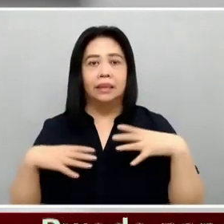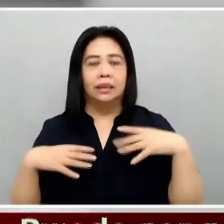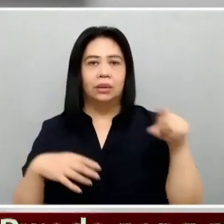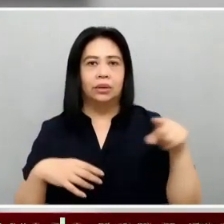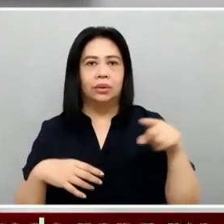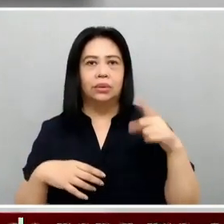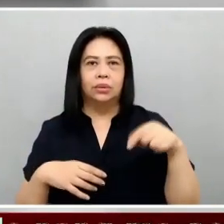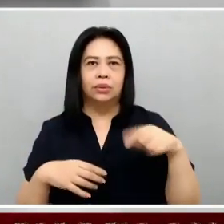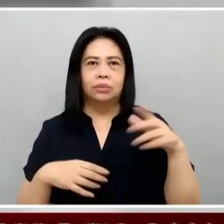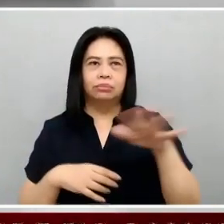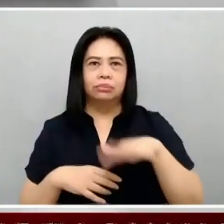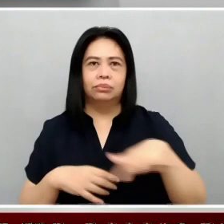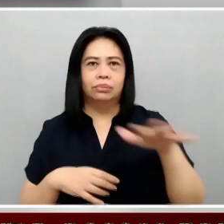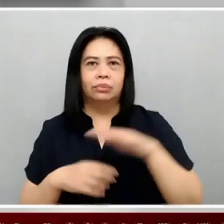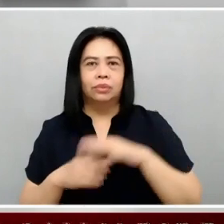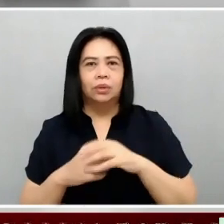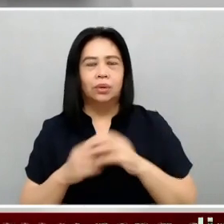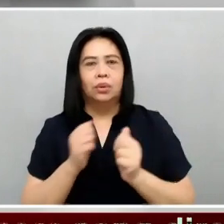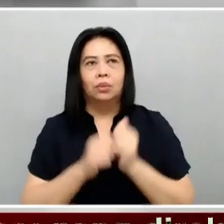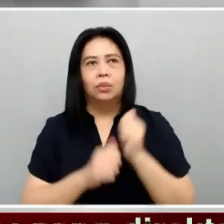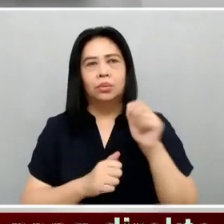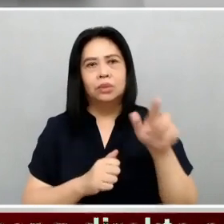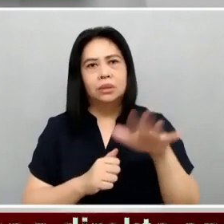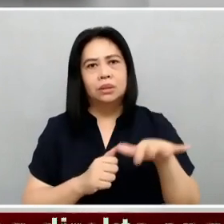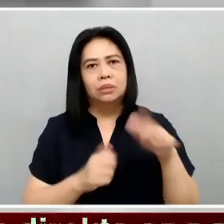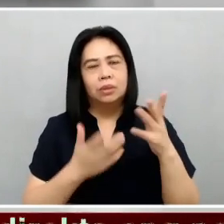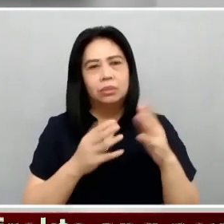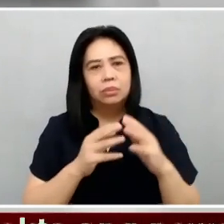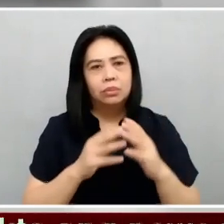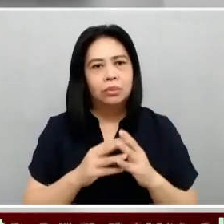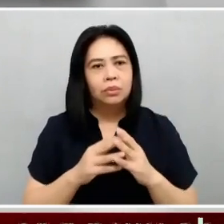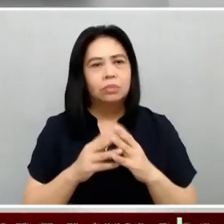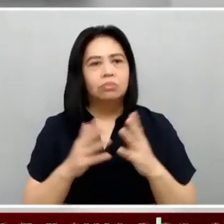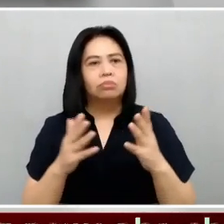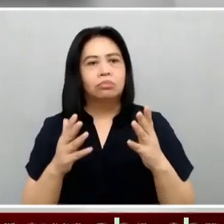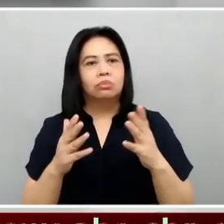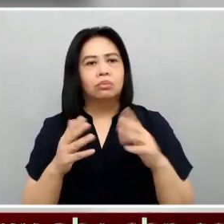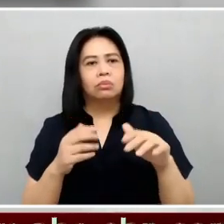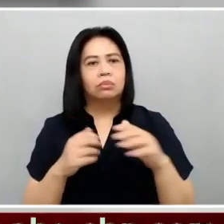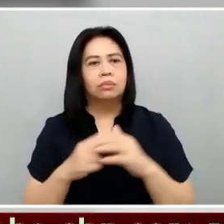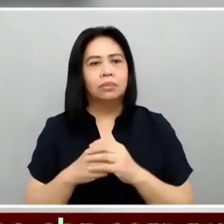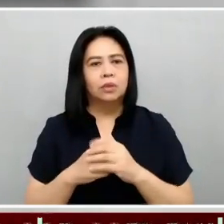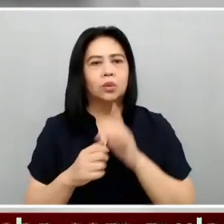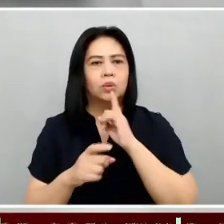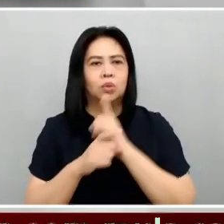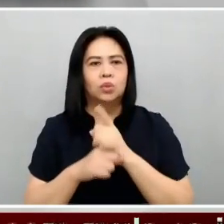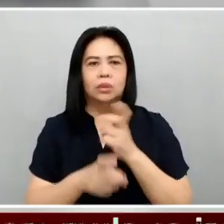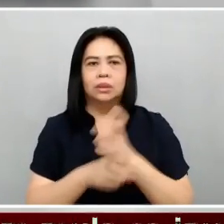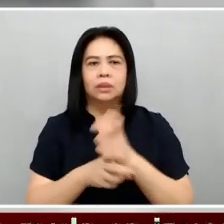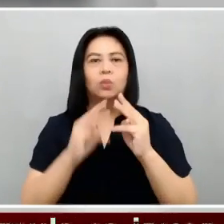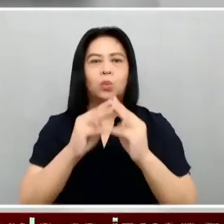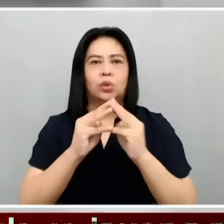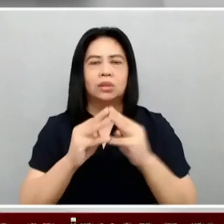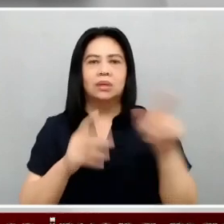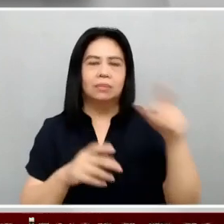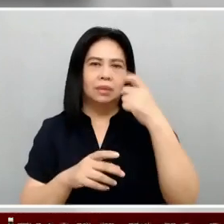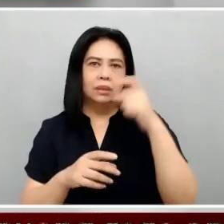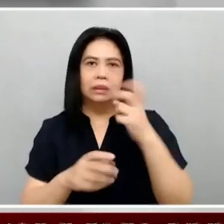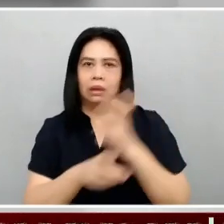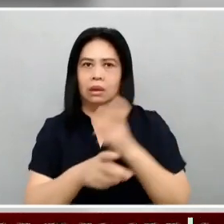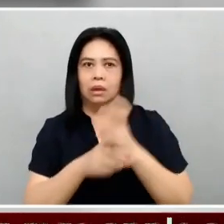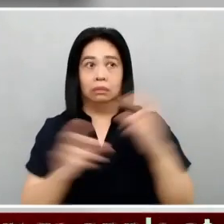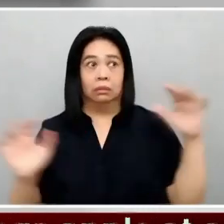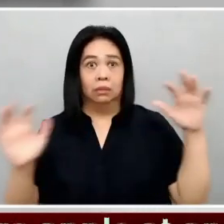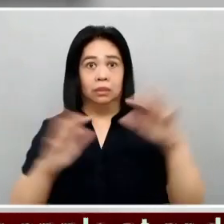ng mga Muslim ng ano, and talagang, you know, it was really difficult for the government to prevent them from going